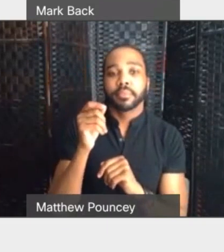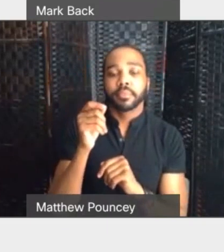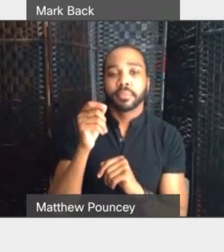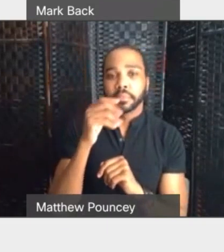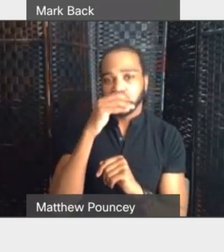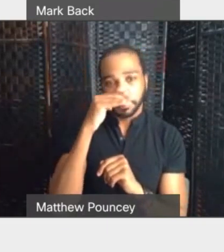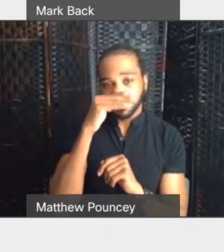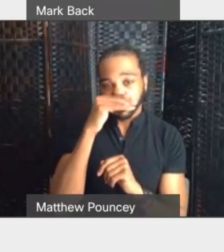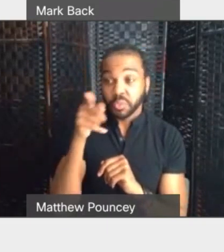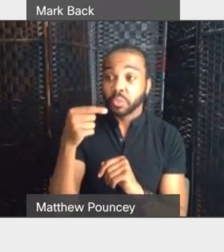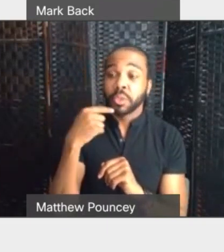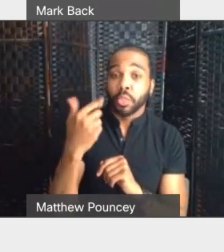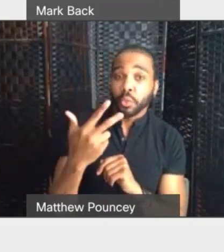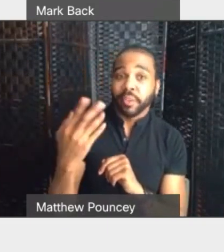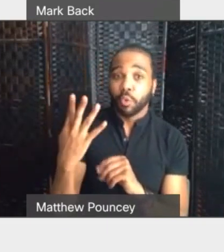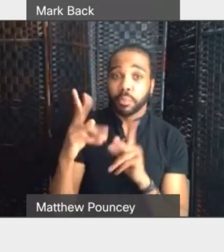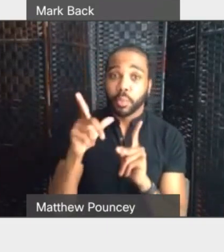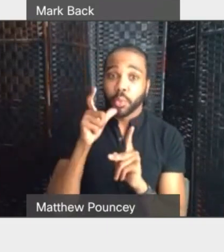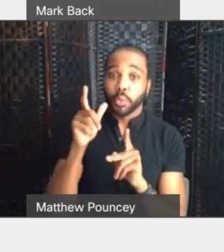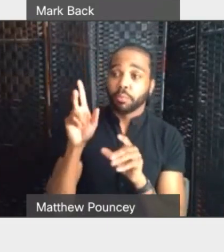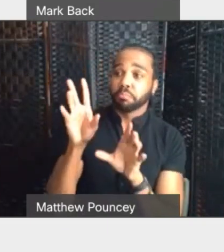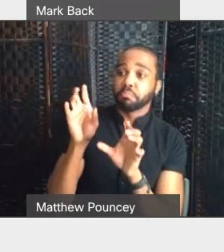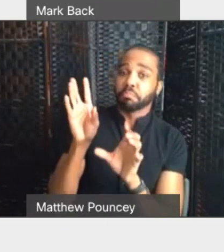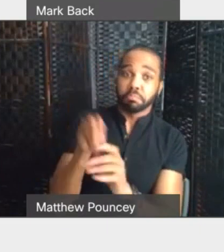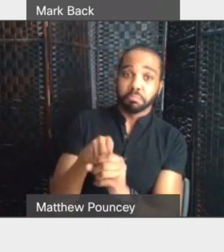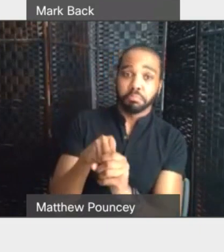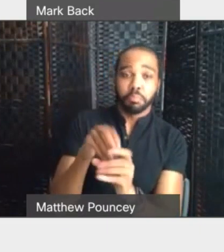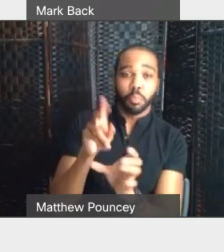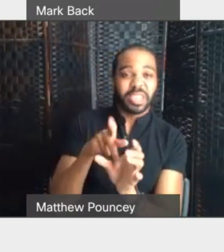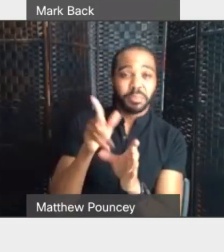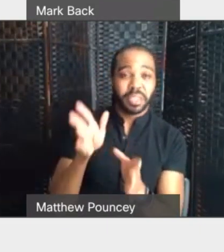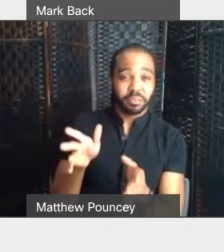those 3 or 4 people who are participating